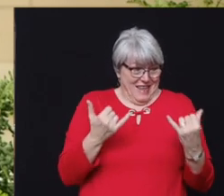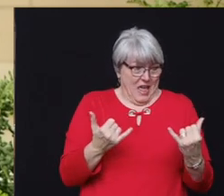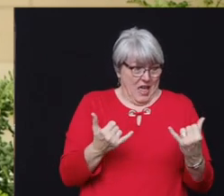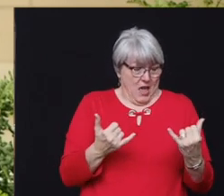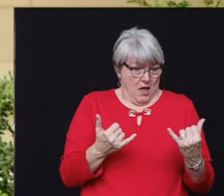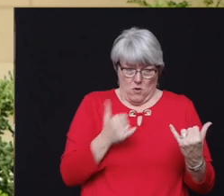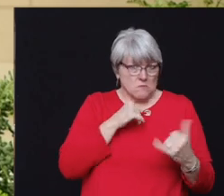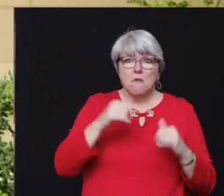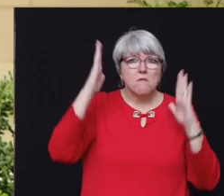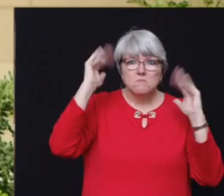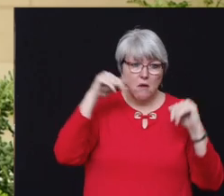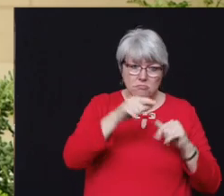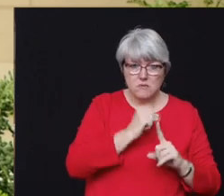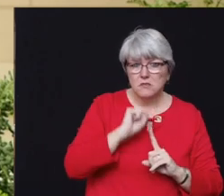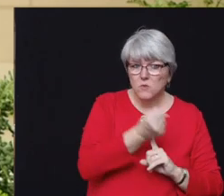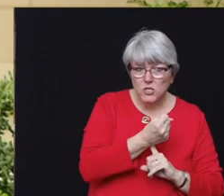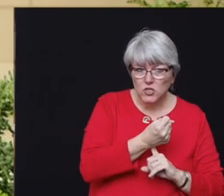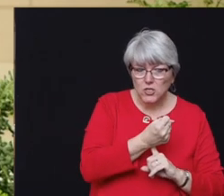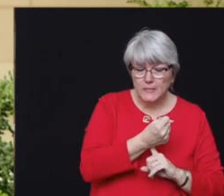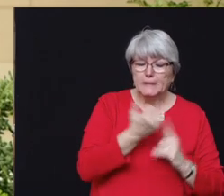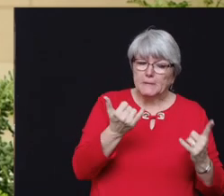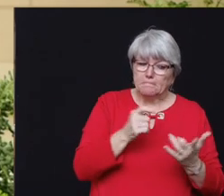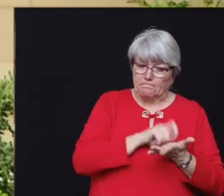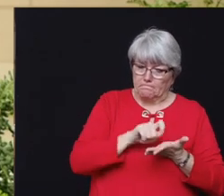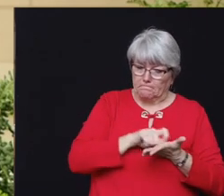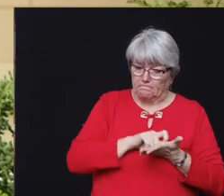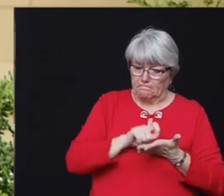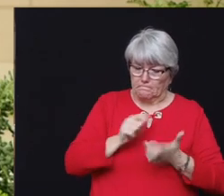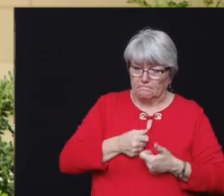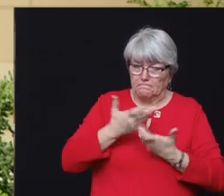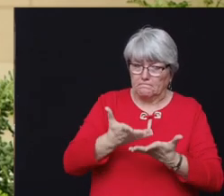never expected to be, writes the following words,